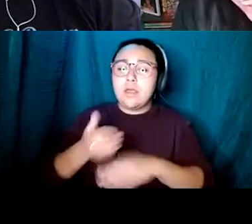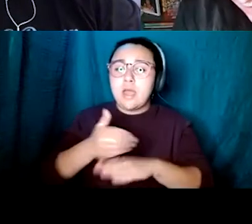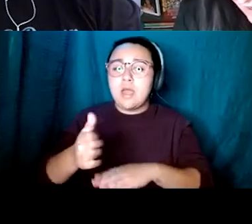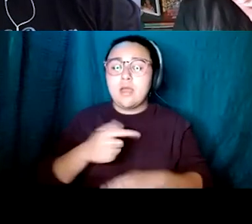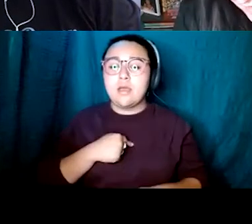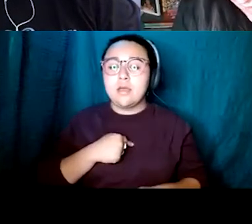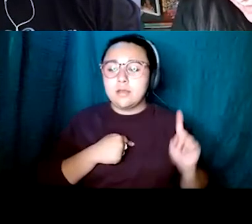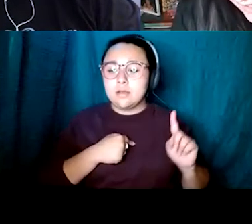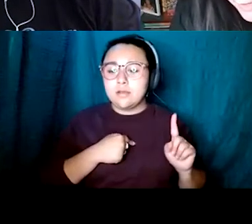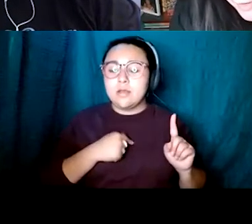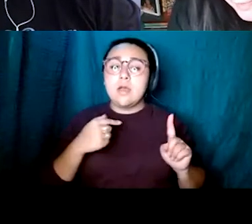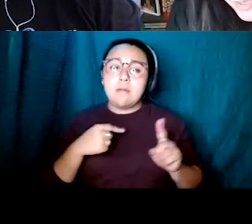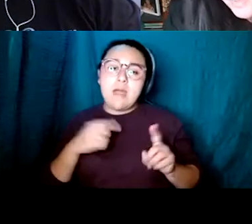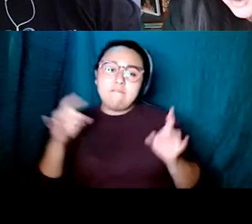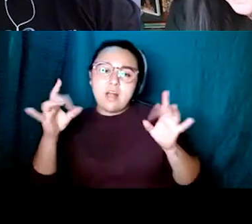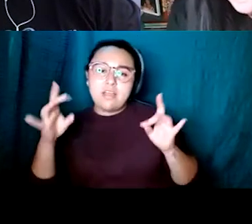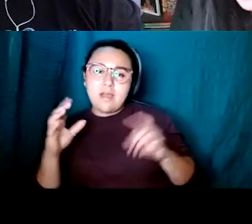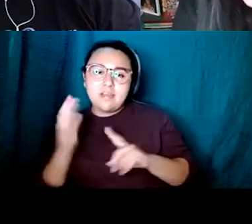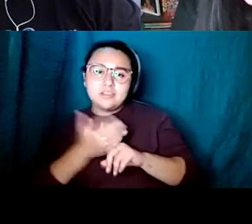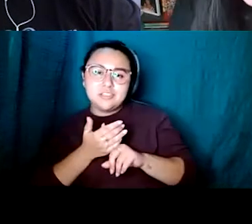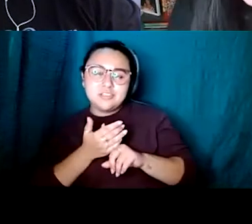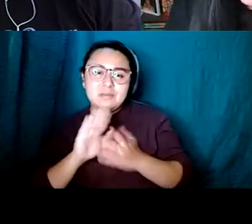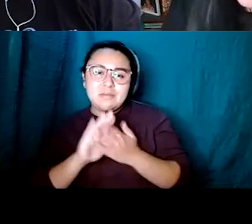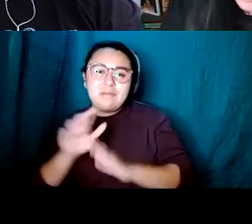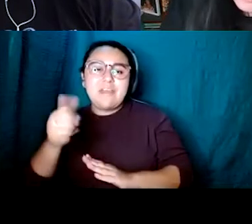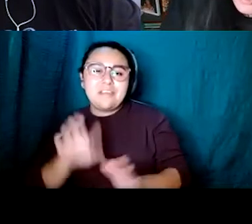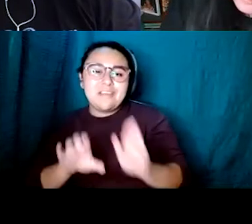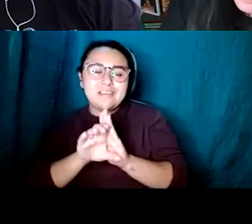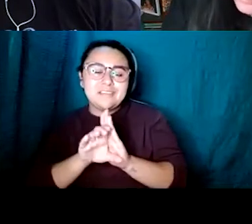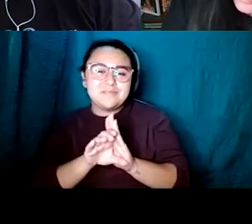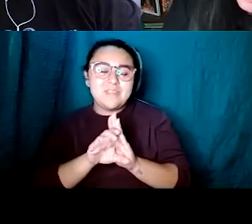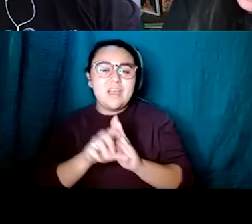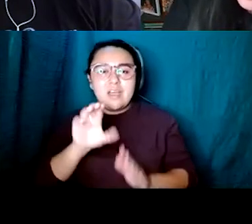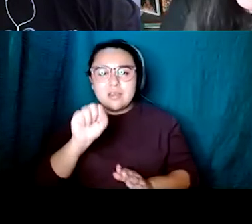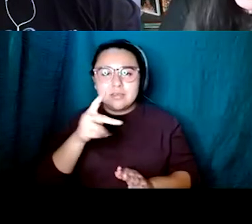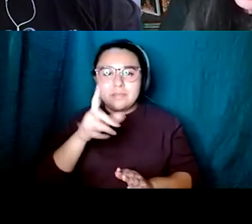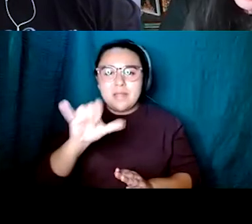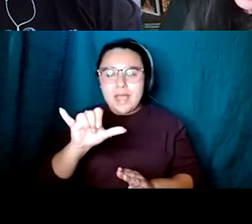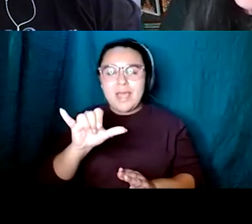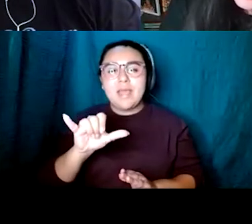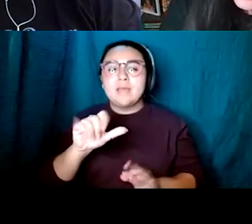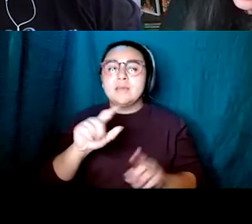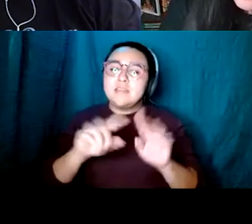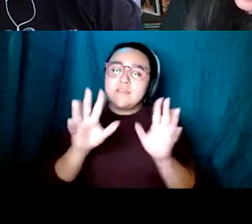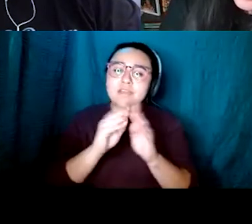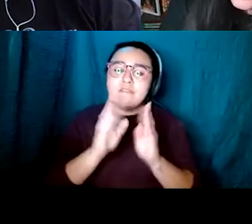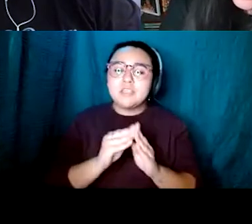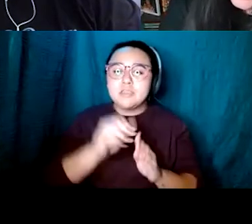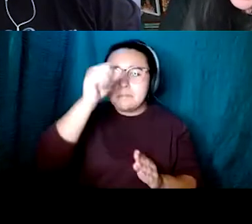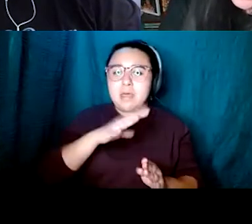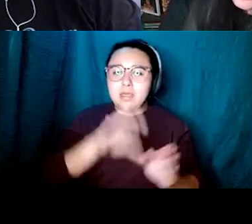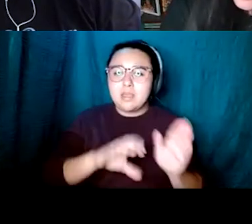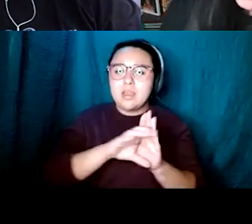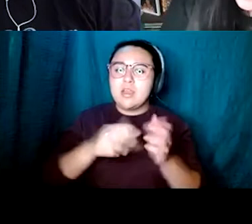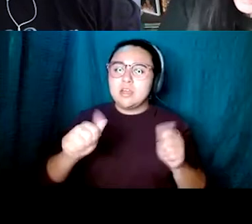Nekoma volleyball tracksuit when I became Kozume Kenma. After months of cosplaying at conventions as male characters, I decided to try binding dressed